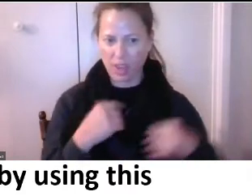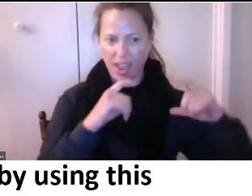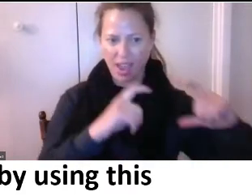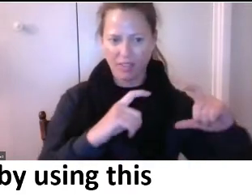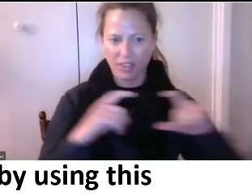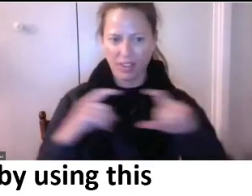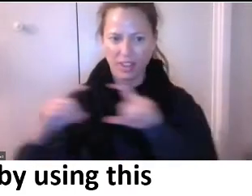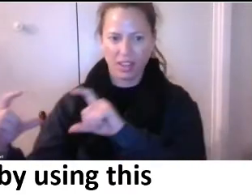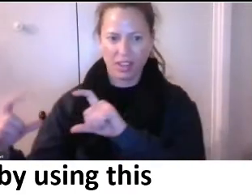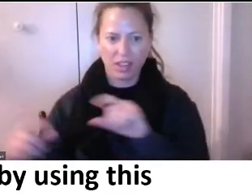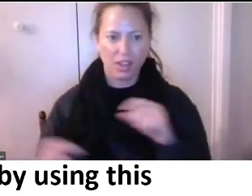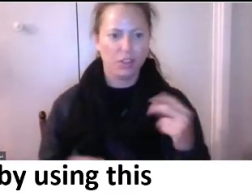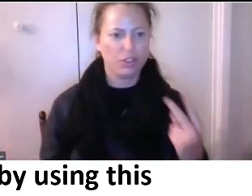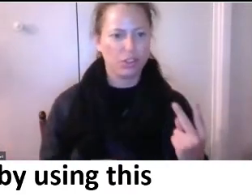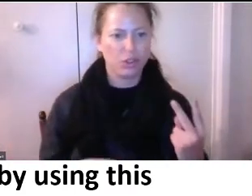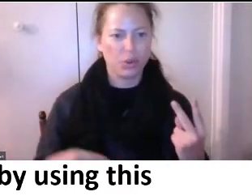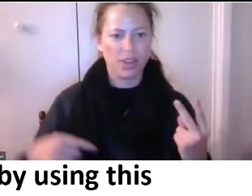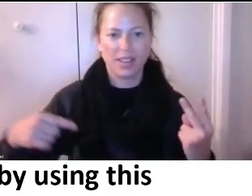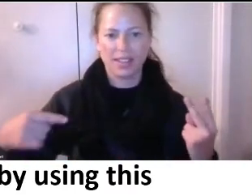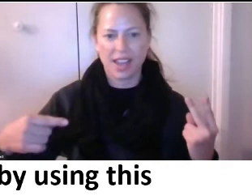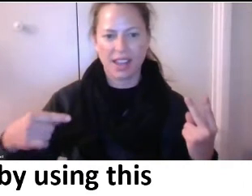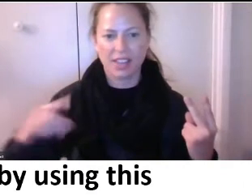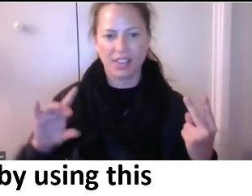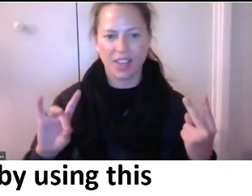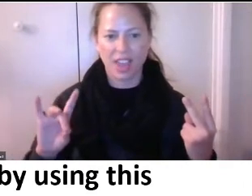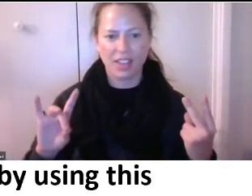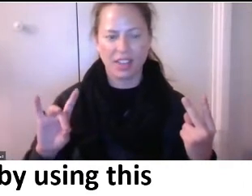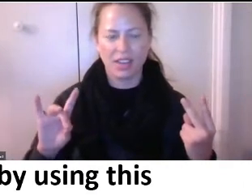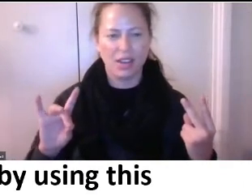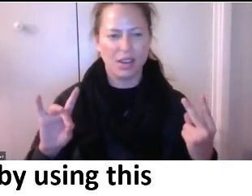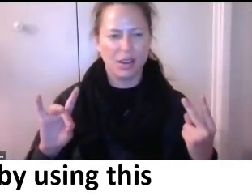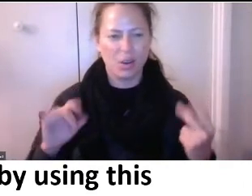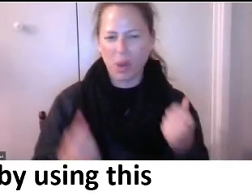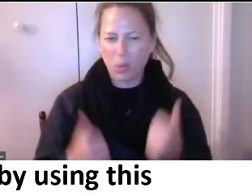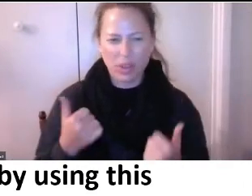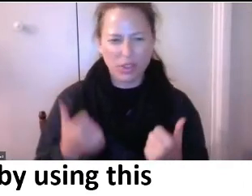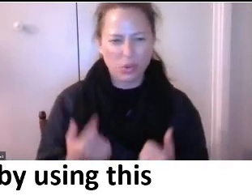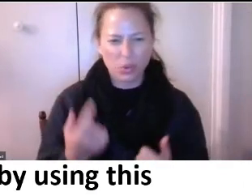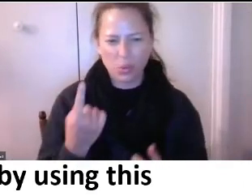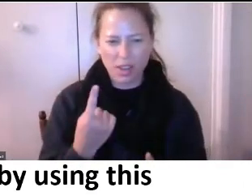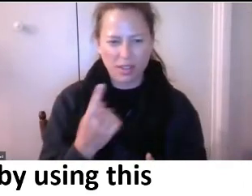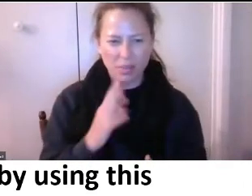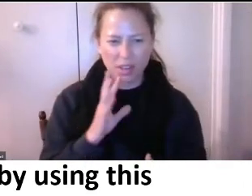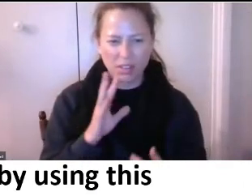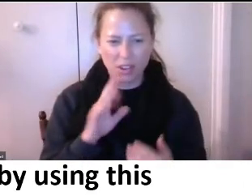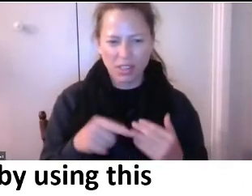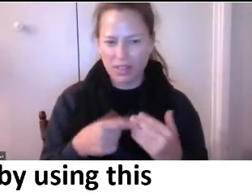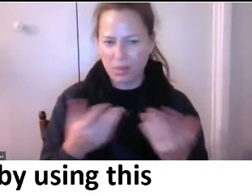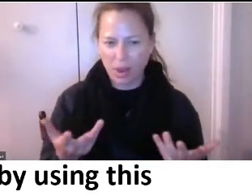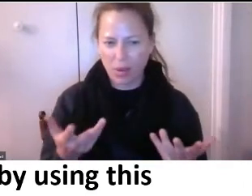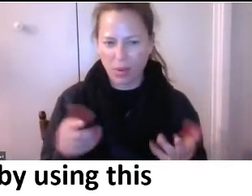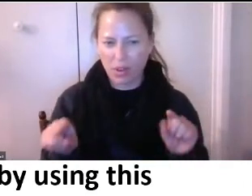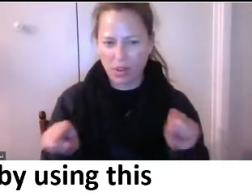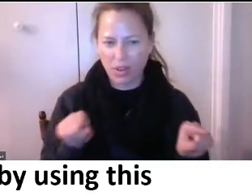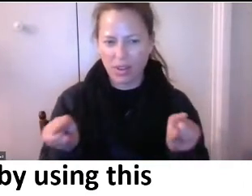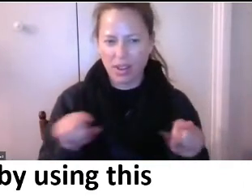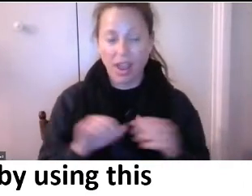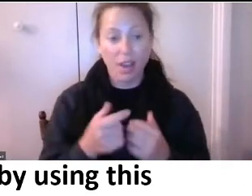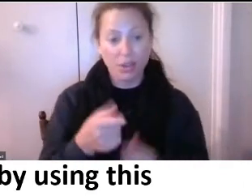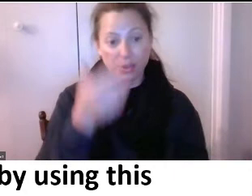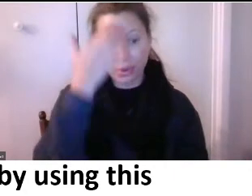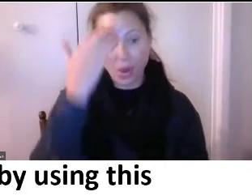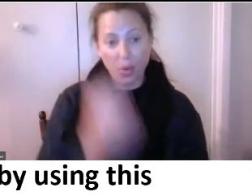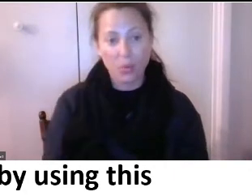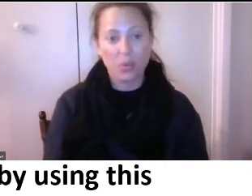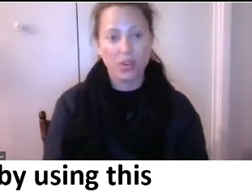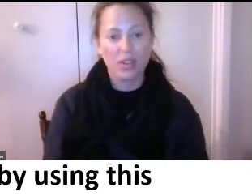-8. But how do you know which one I'm asking for? How would you know that? Is